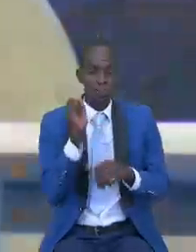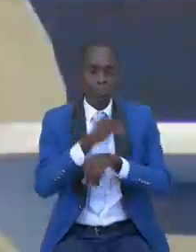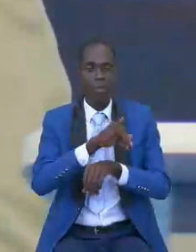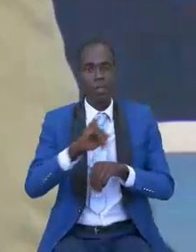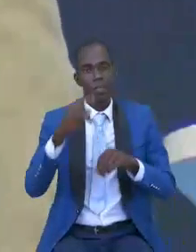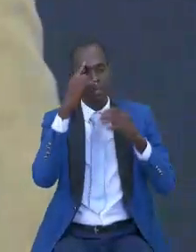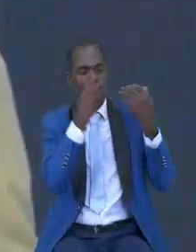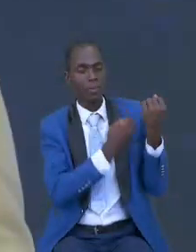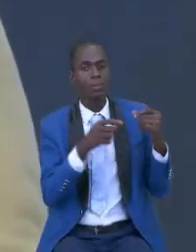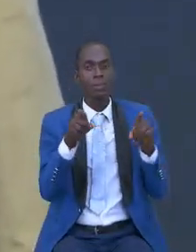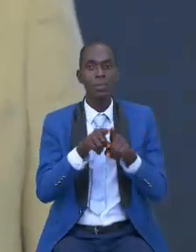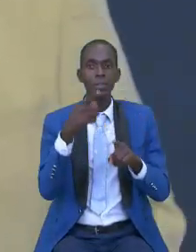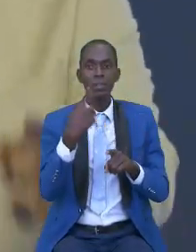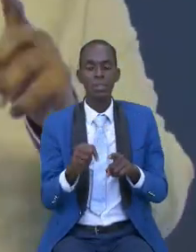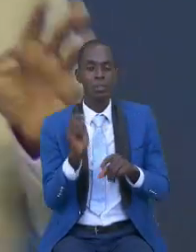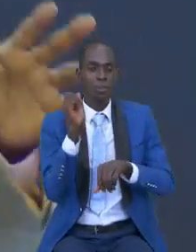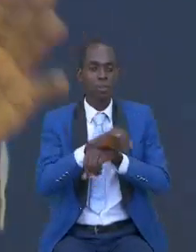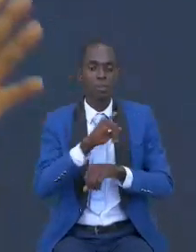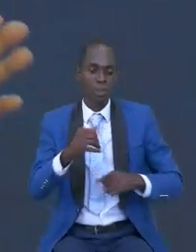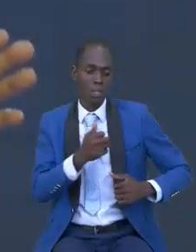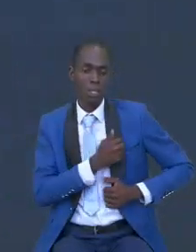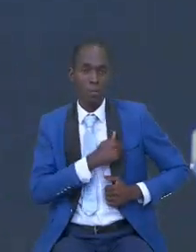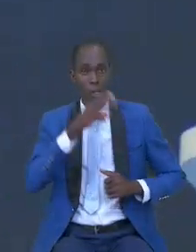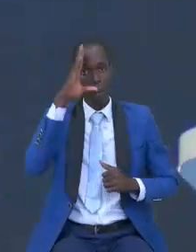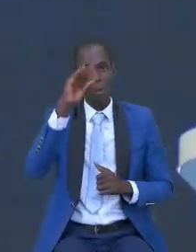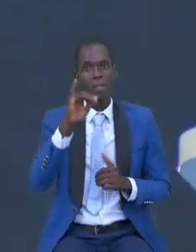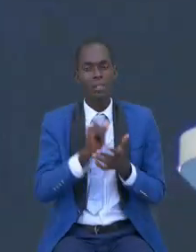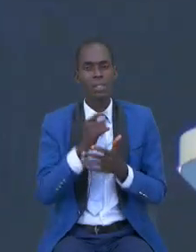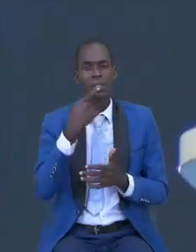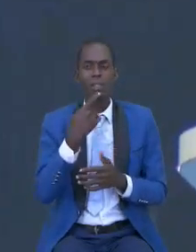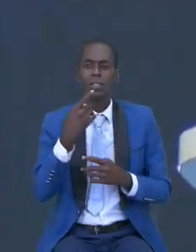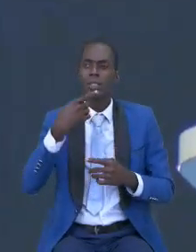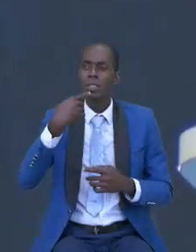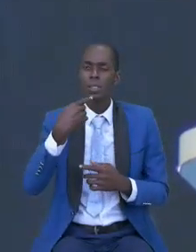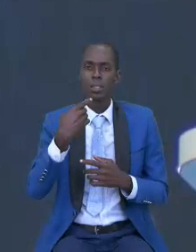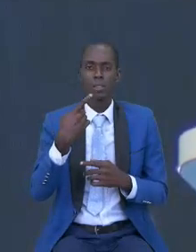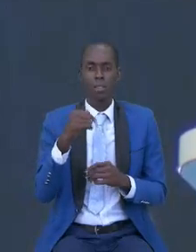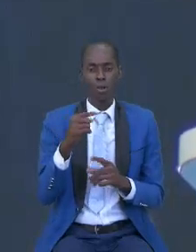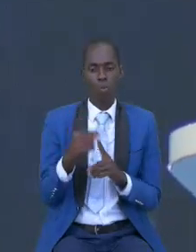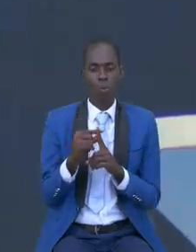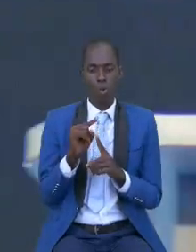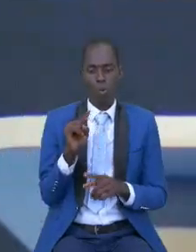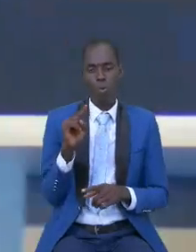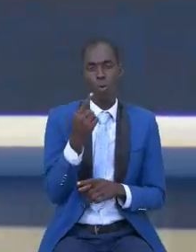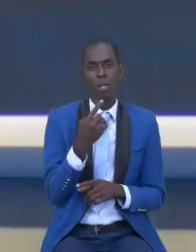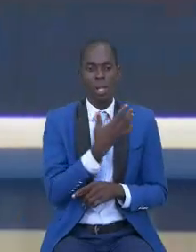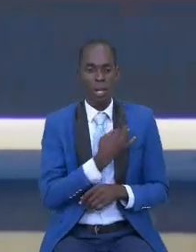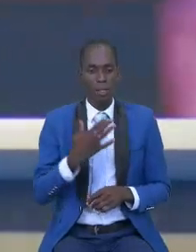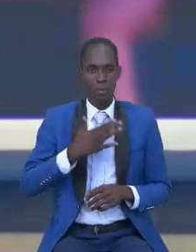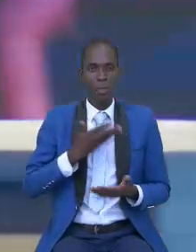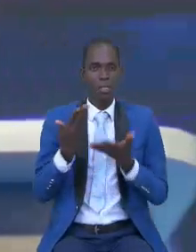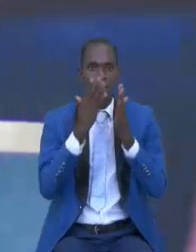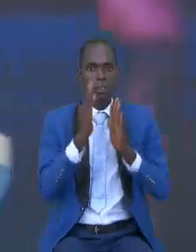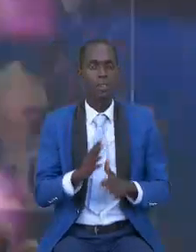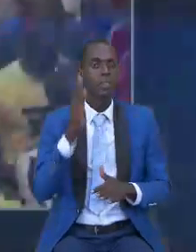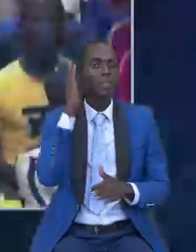faith, like the conquering centurion that said, speak the word only, and my servant